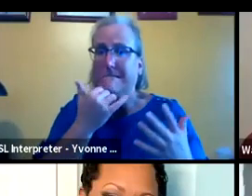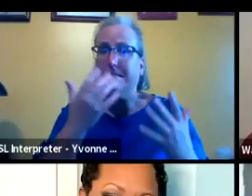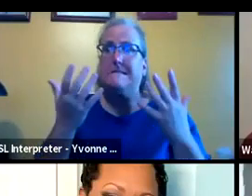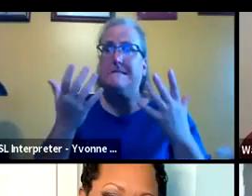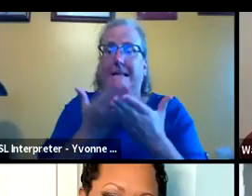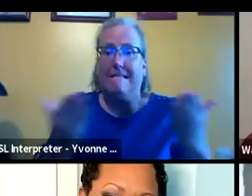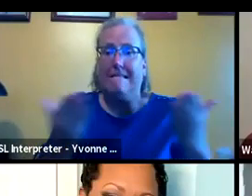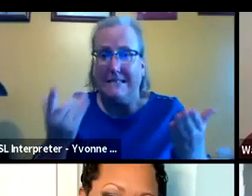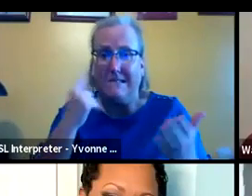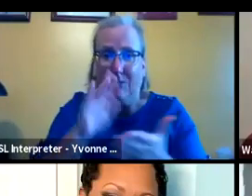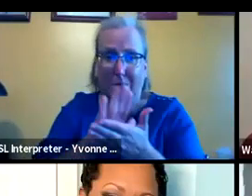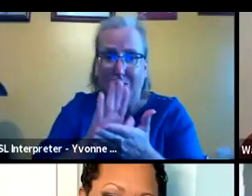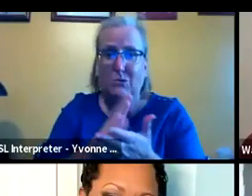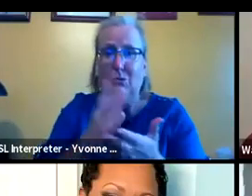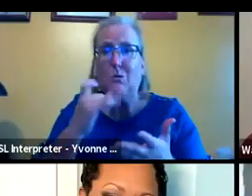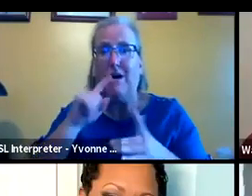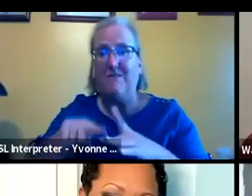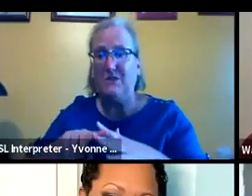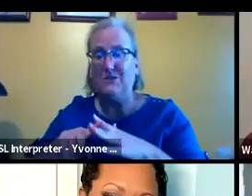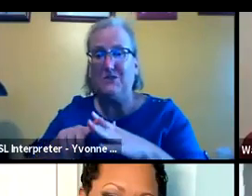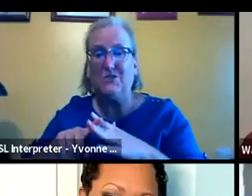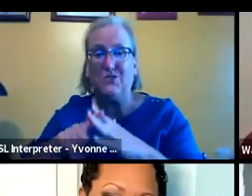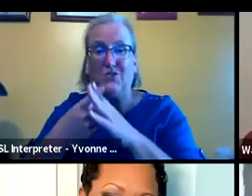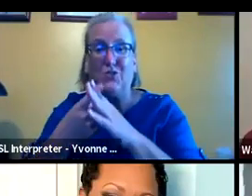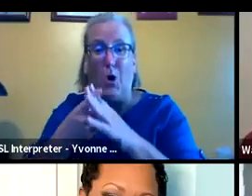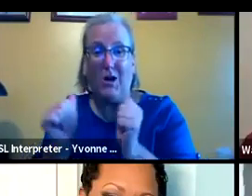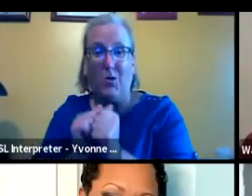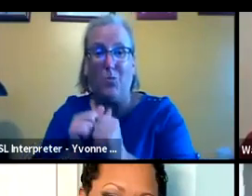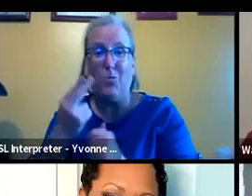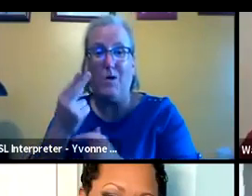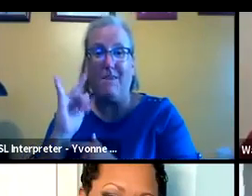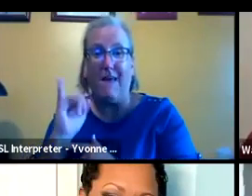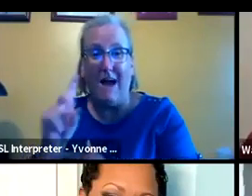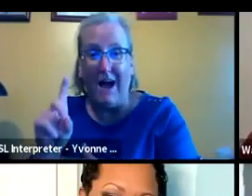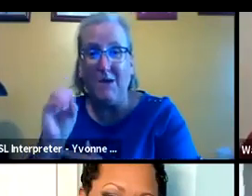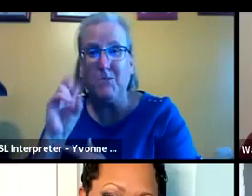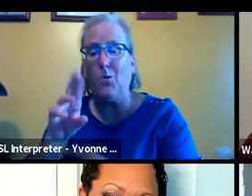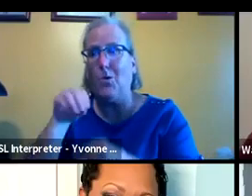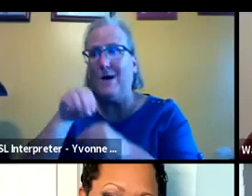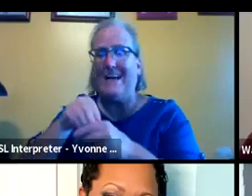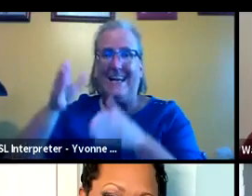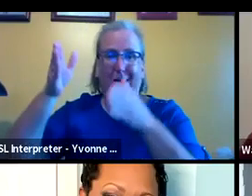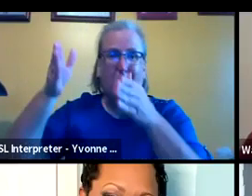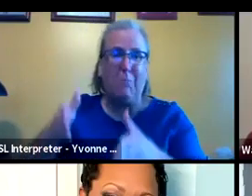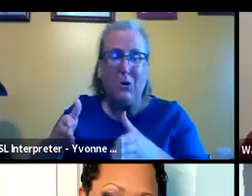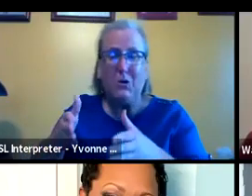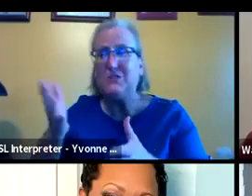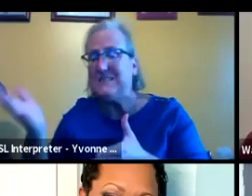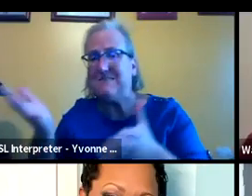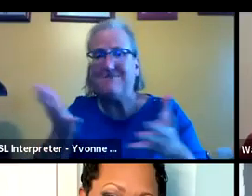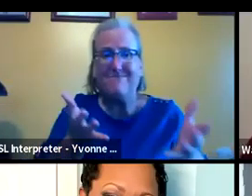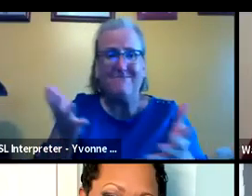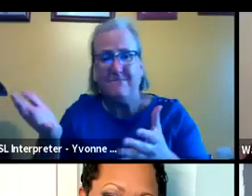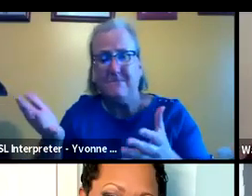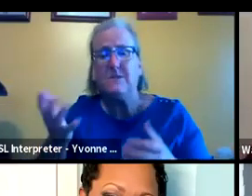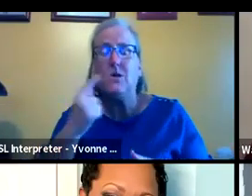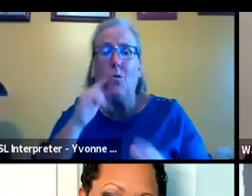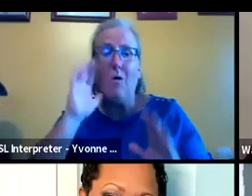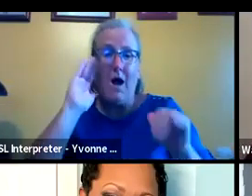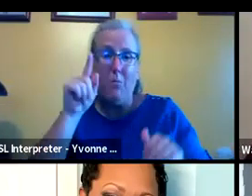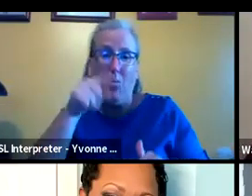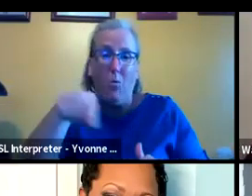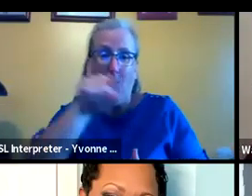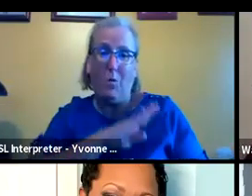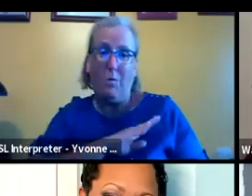as starting off quickly with hybrid or in-person part of the way. So I'm hoping that the board